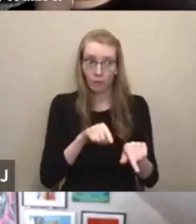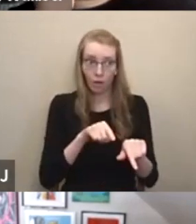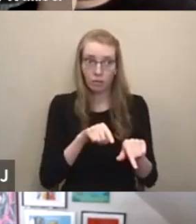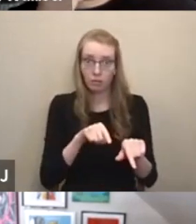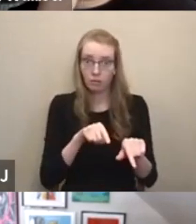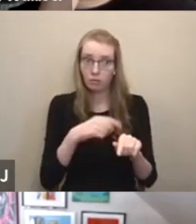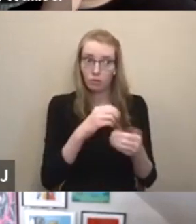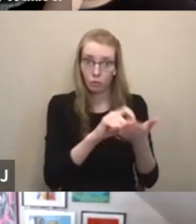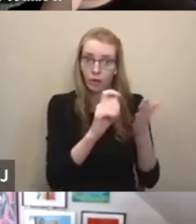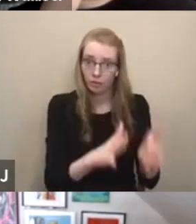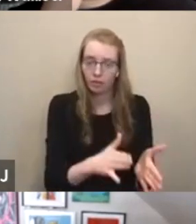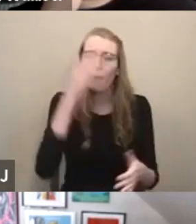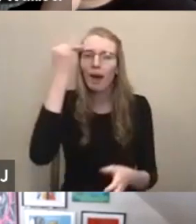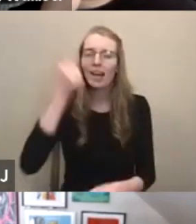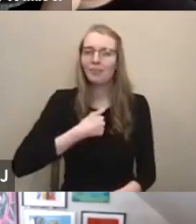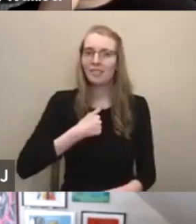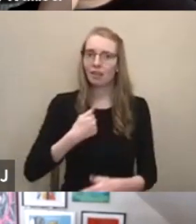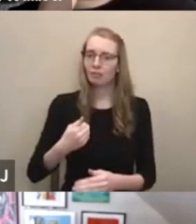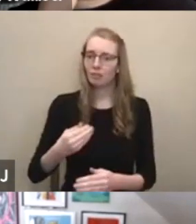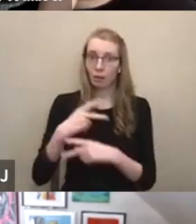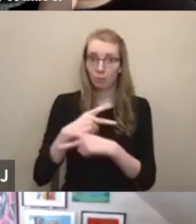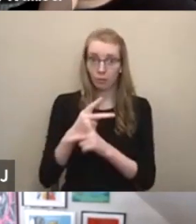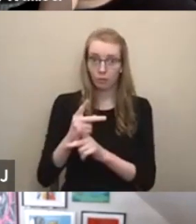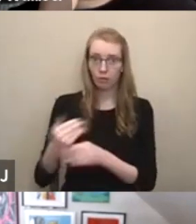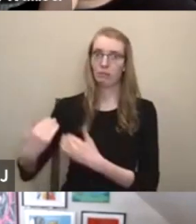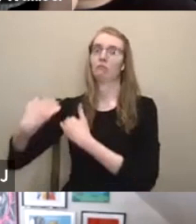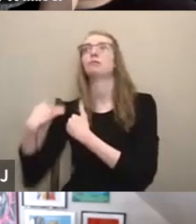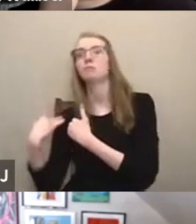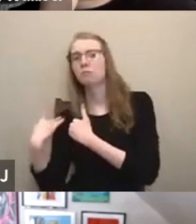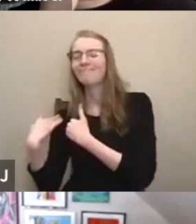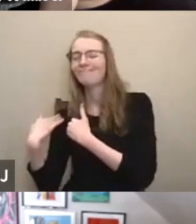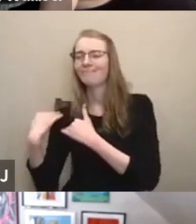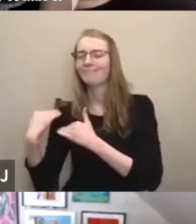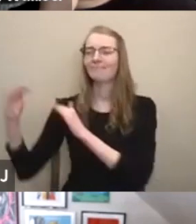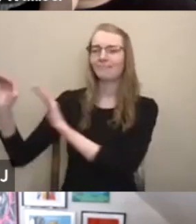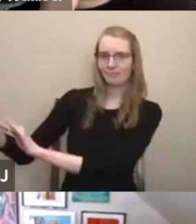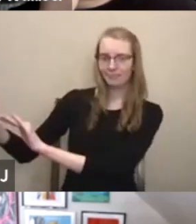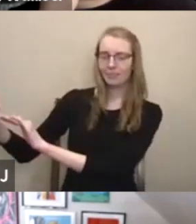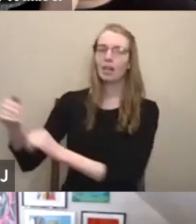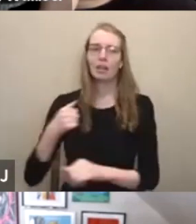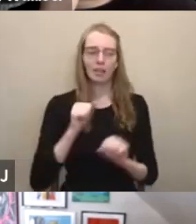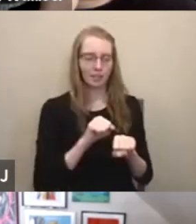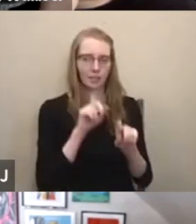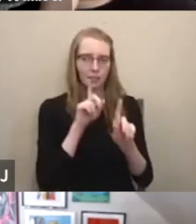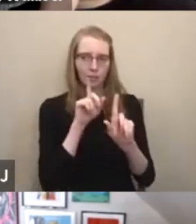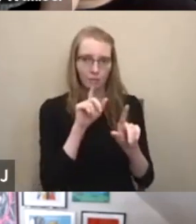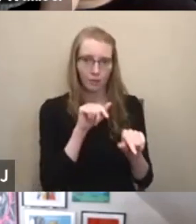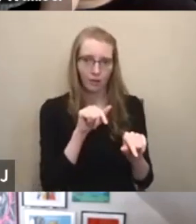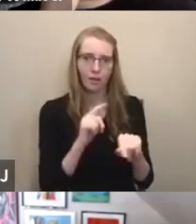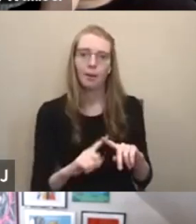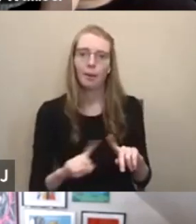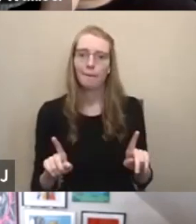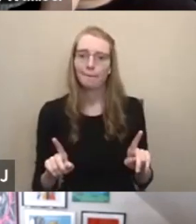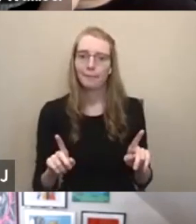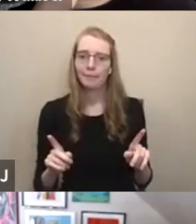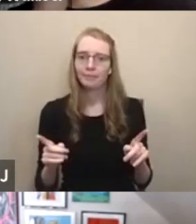I had that the number of spoons that required. But I wanted to say, in terms of